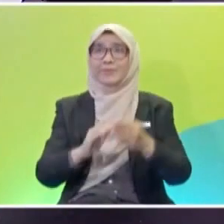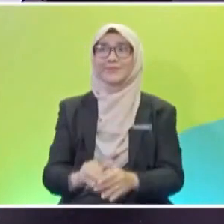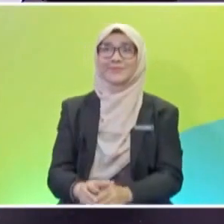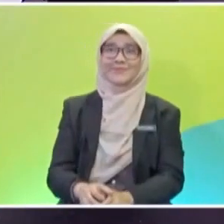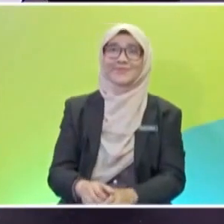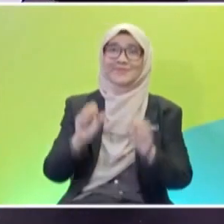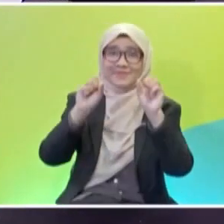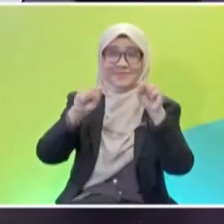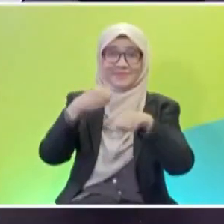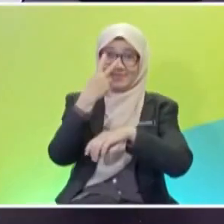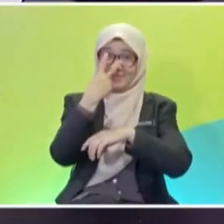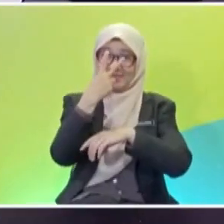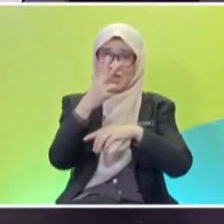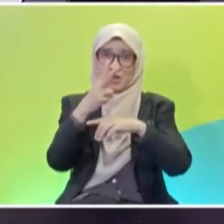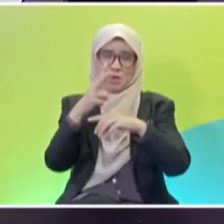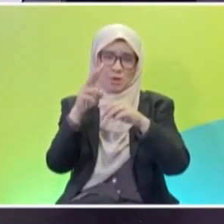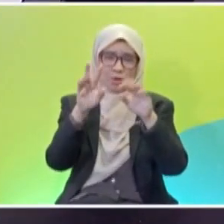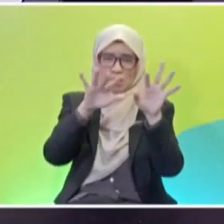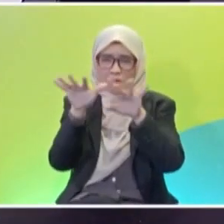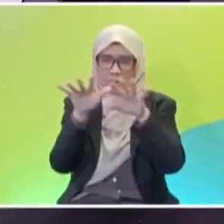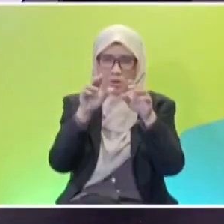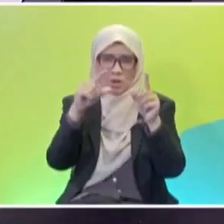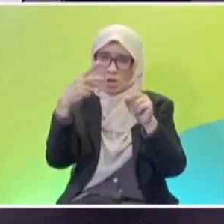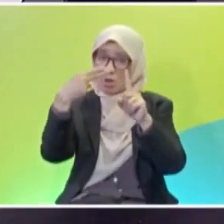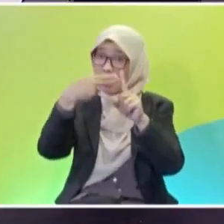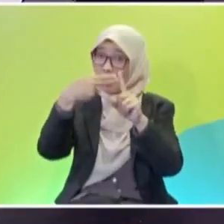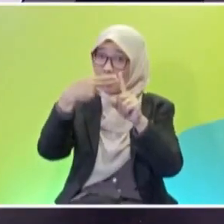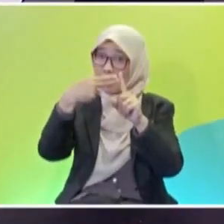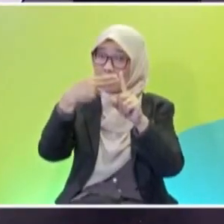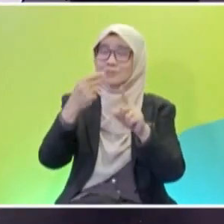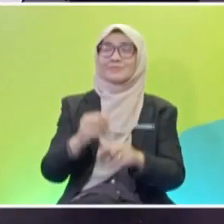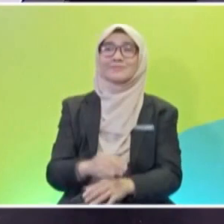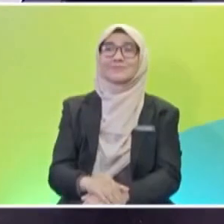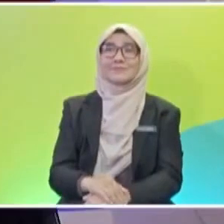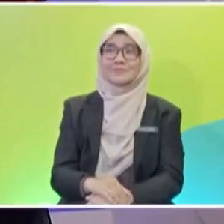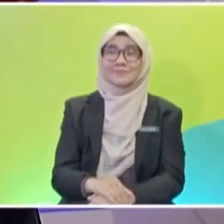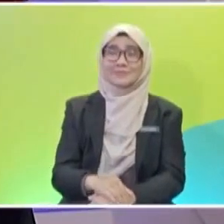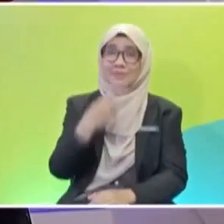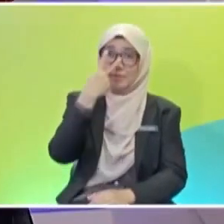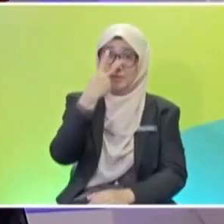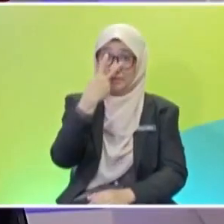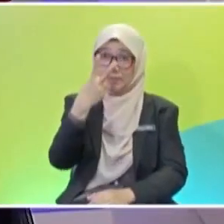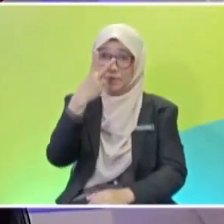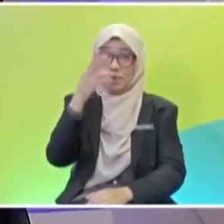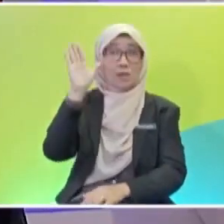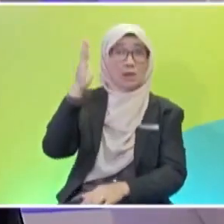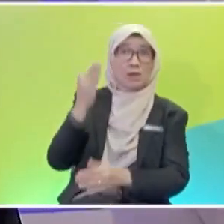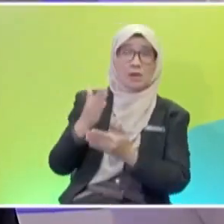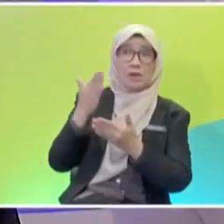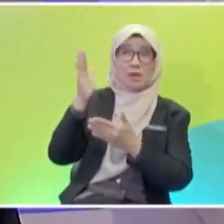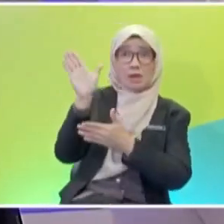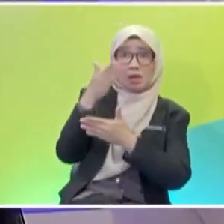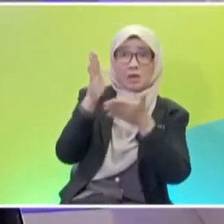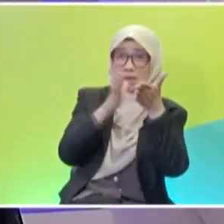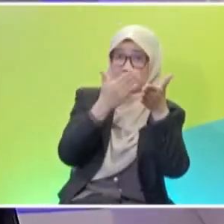this game my kids at school. Okay, so now guys, have a look at the screen. There are 5